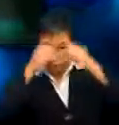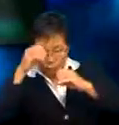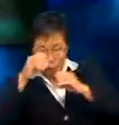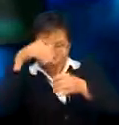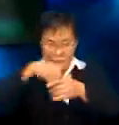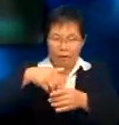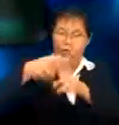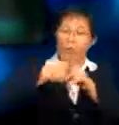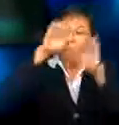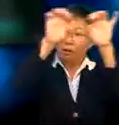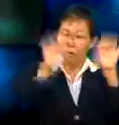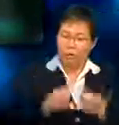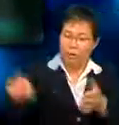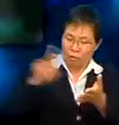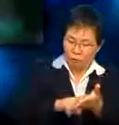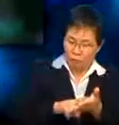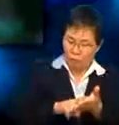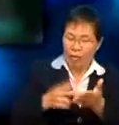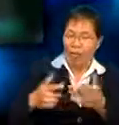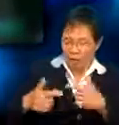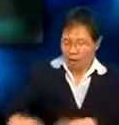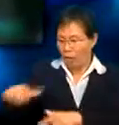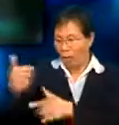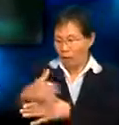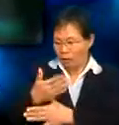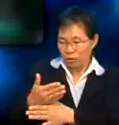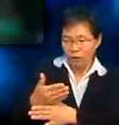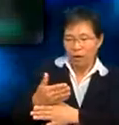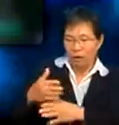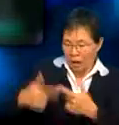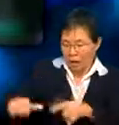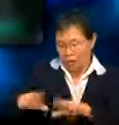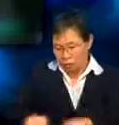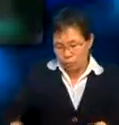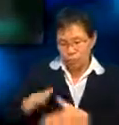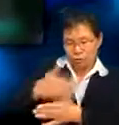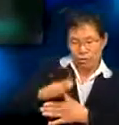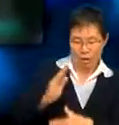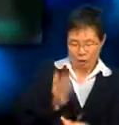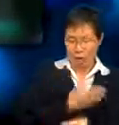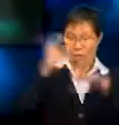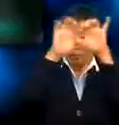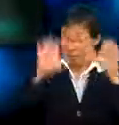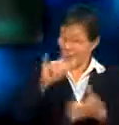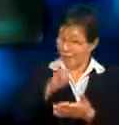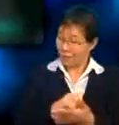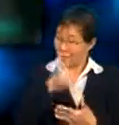This report will allow other students to share the results of our experiment. Wouldn't that be interesting?